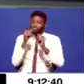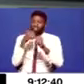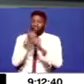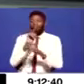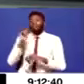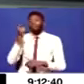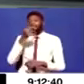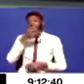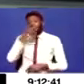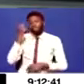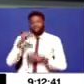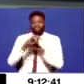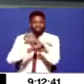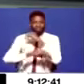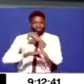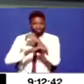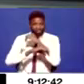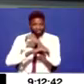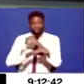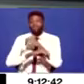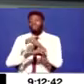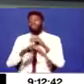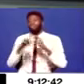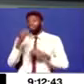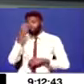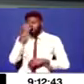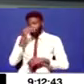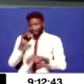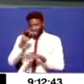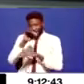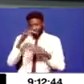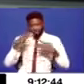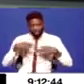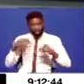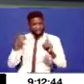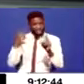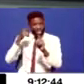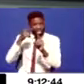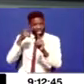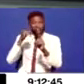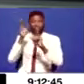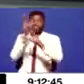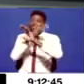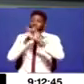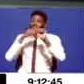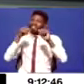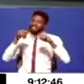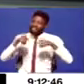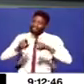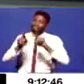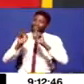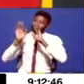deputy president asked presidential aspirants to commit to upholding peaceful campaigns and election.